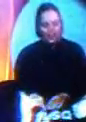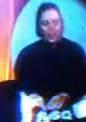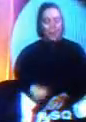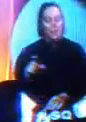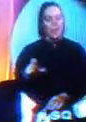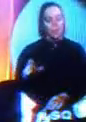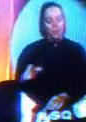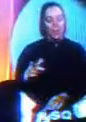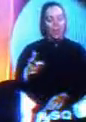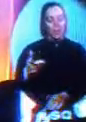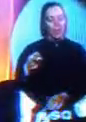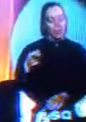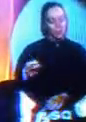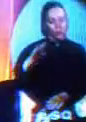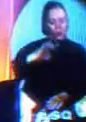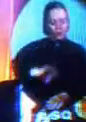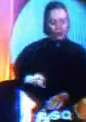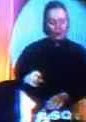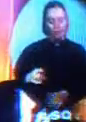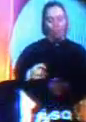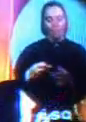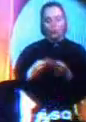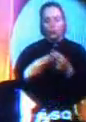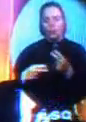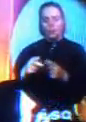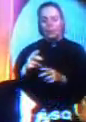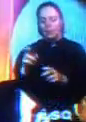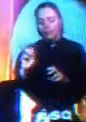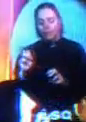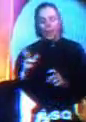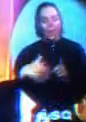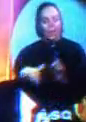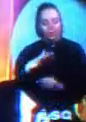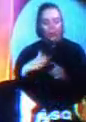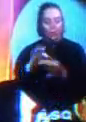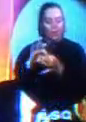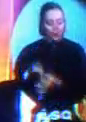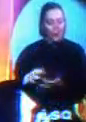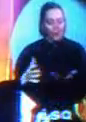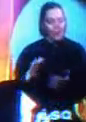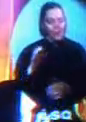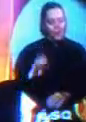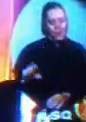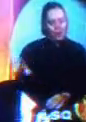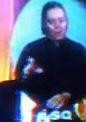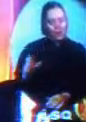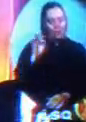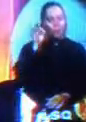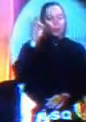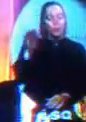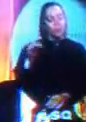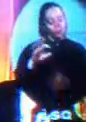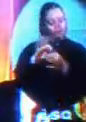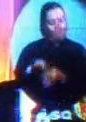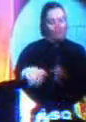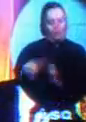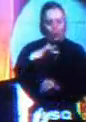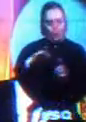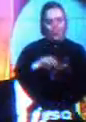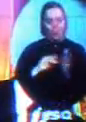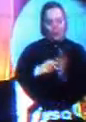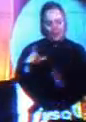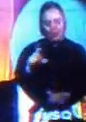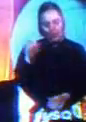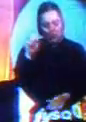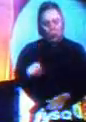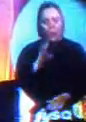oil economy is making Canada rich but is impoverishing Quebec. Quebec is well placed, however, to profit from the green economy.